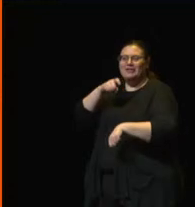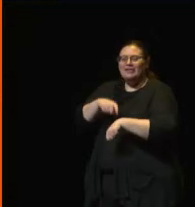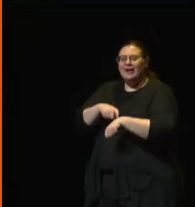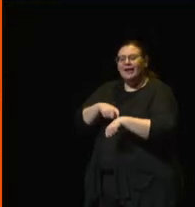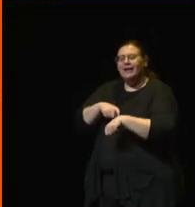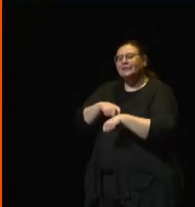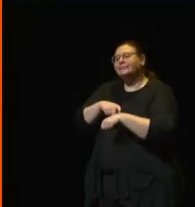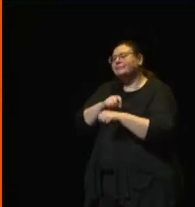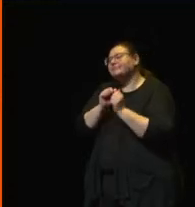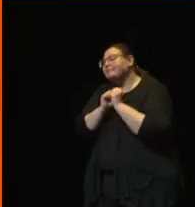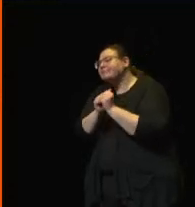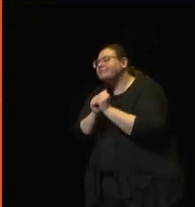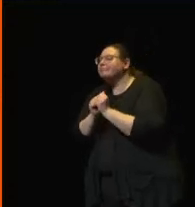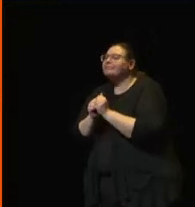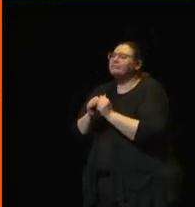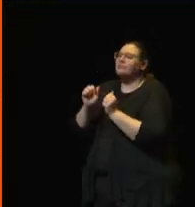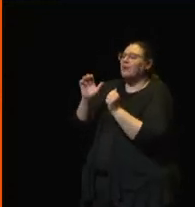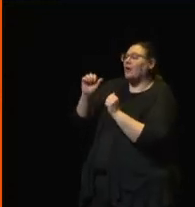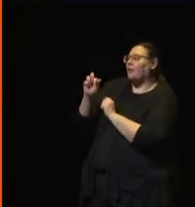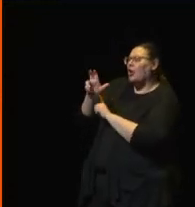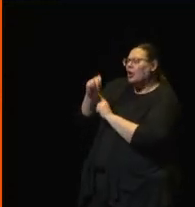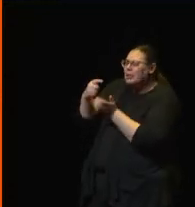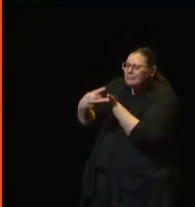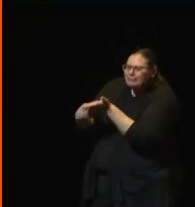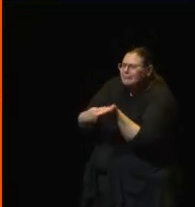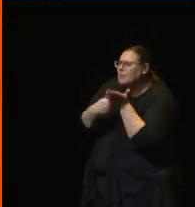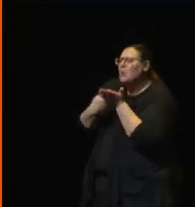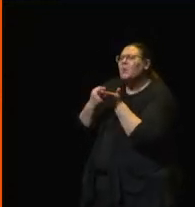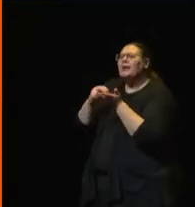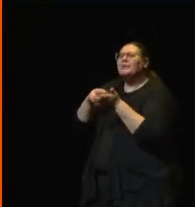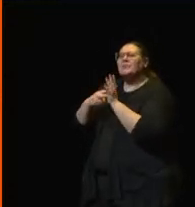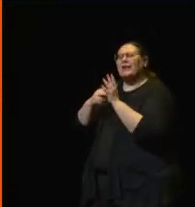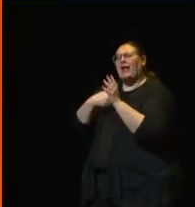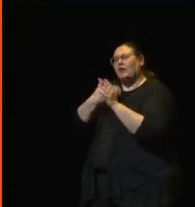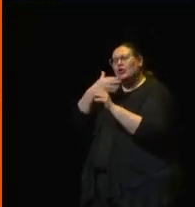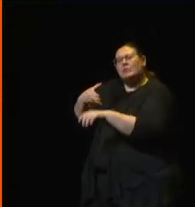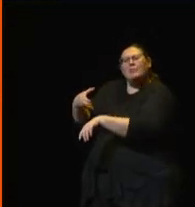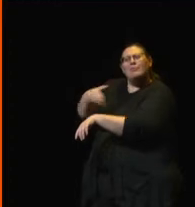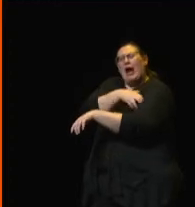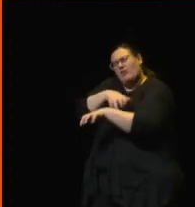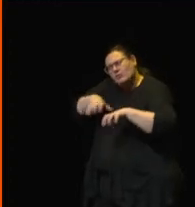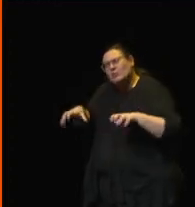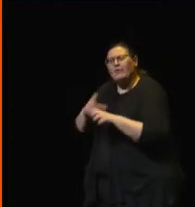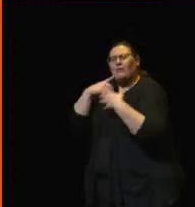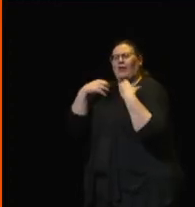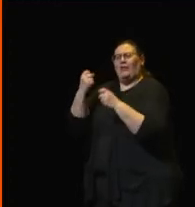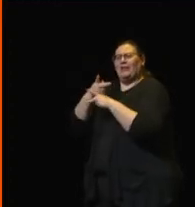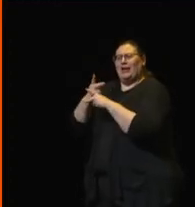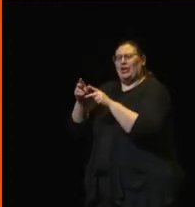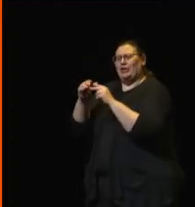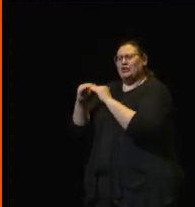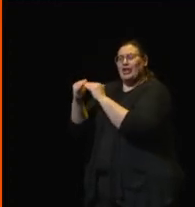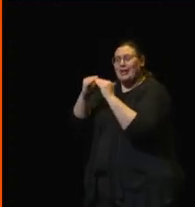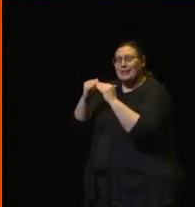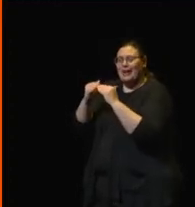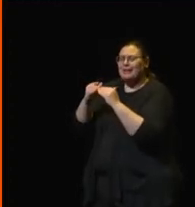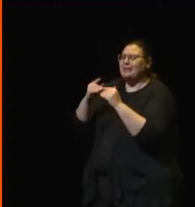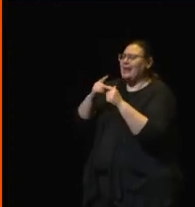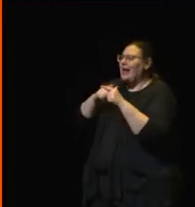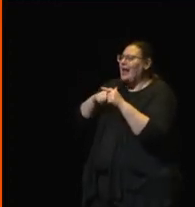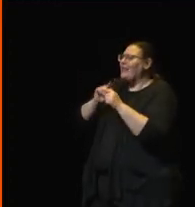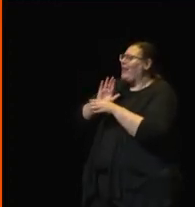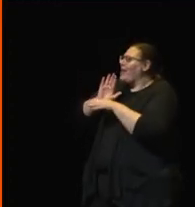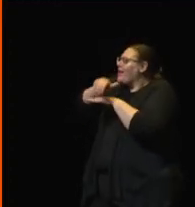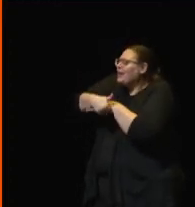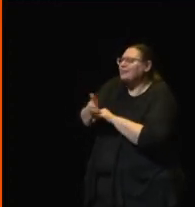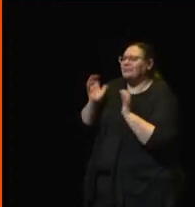with Carmen talking about what it would take to build a more powerful movement for healthcare justice, then stayed up late talking about our childhoods,